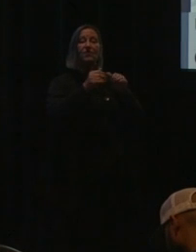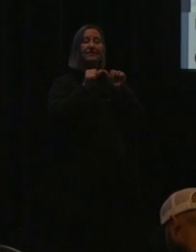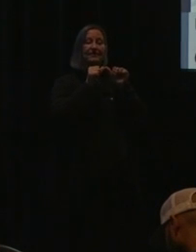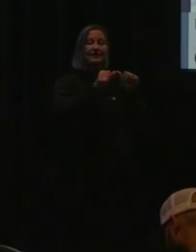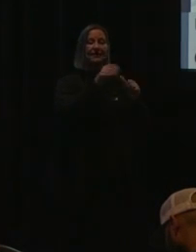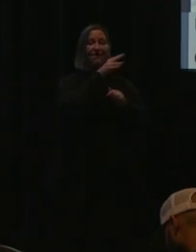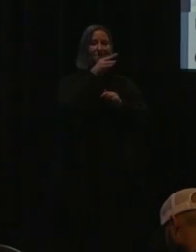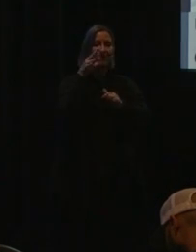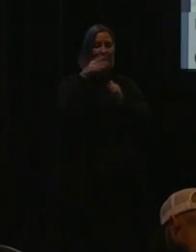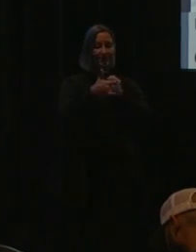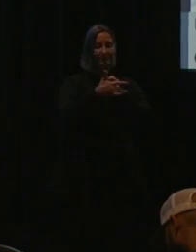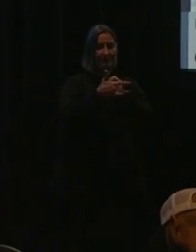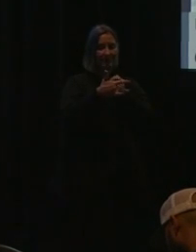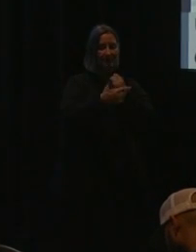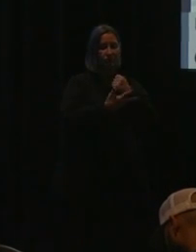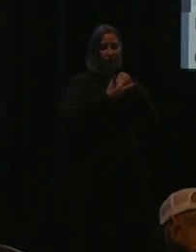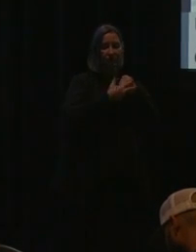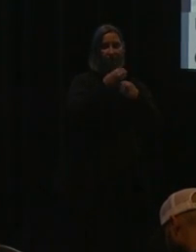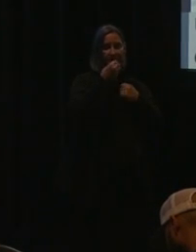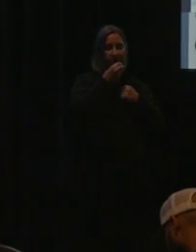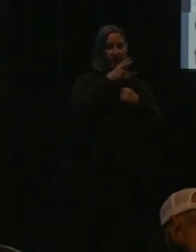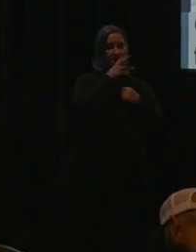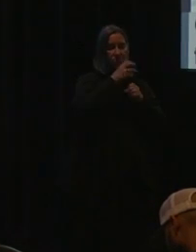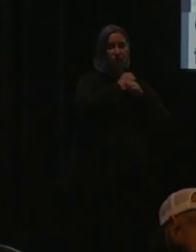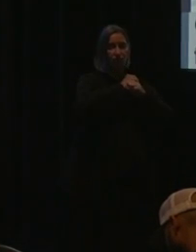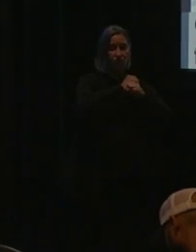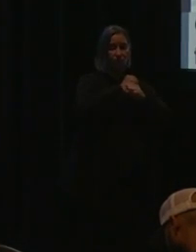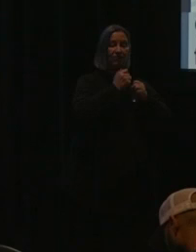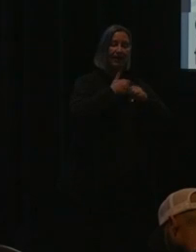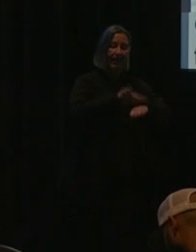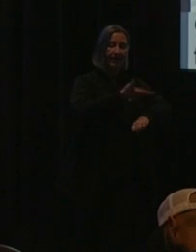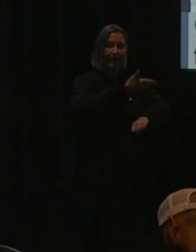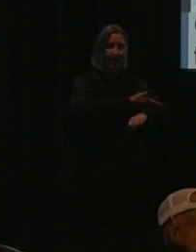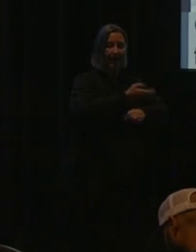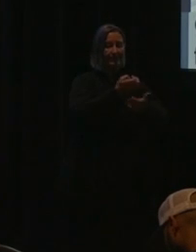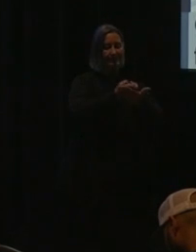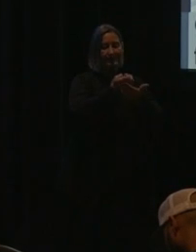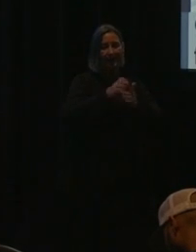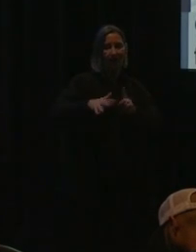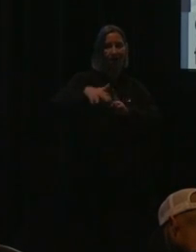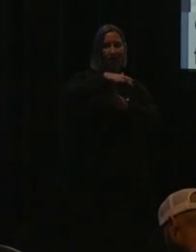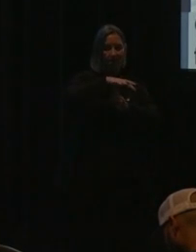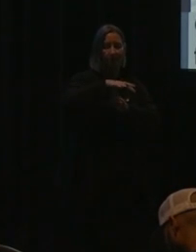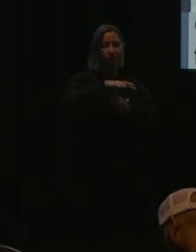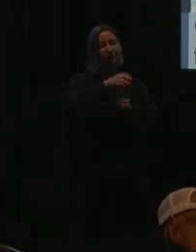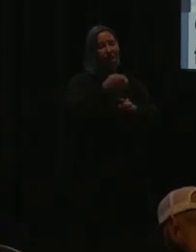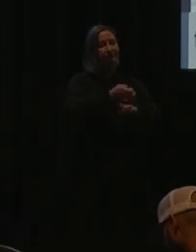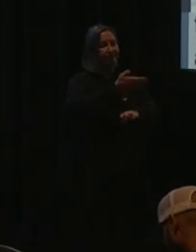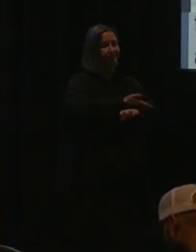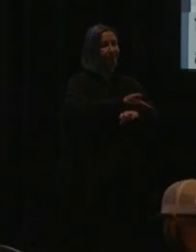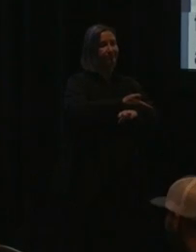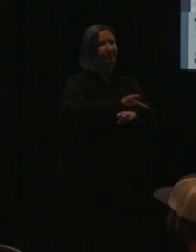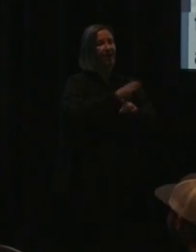farming techniques to improve food and water security and enhance the ecological health and aesthetics of the environment. And so with